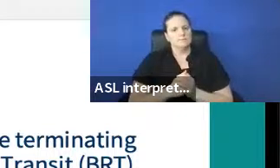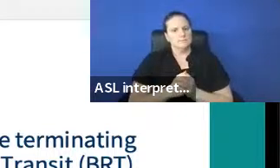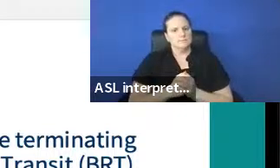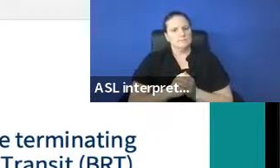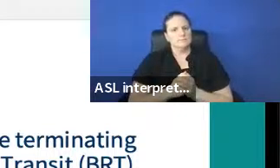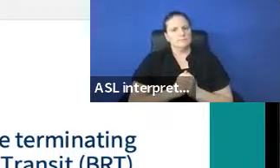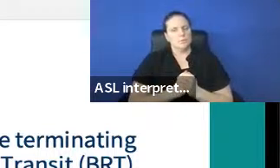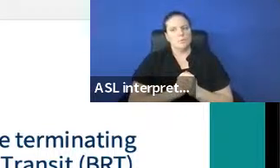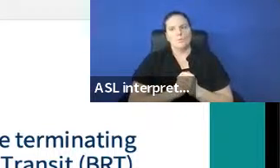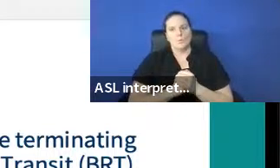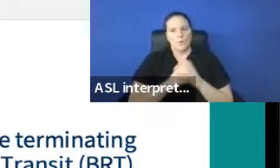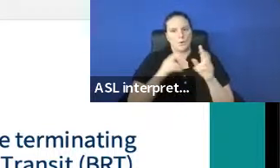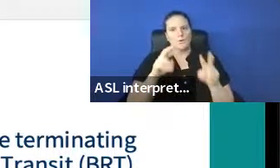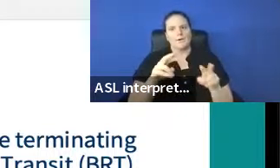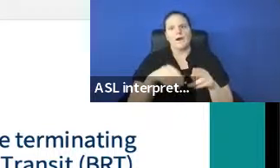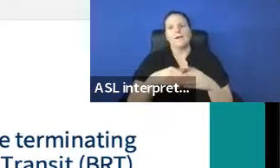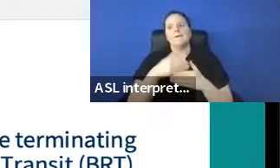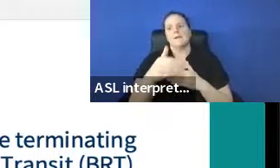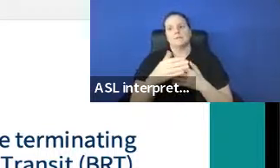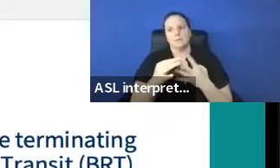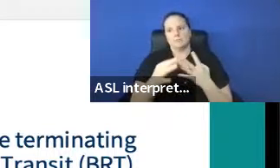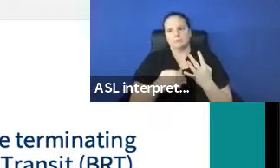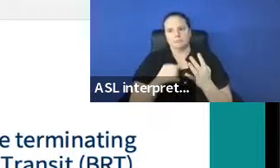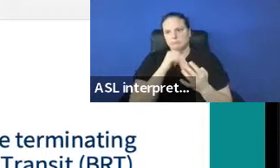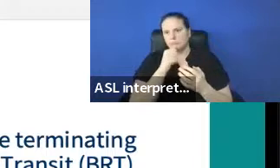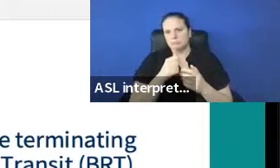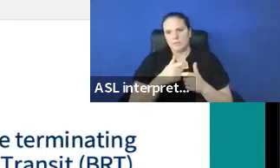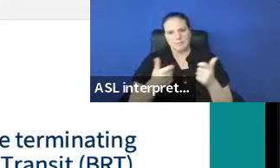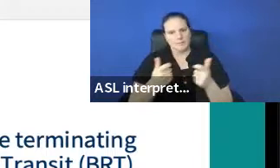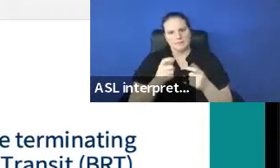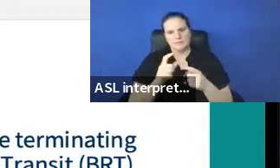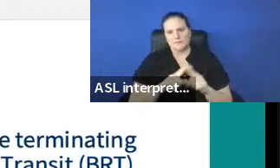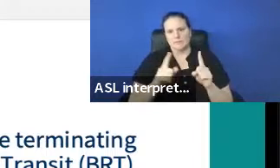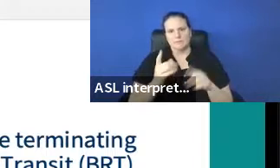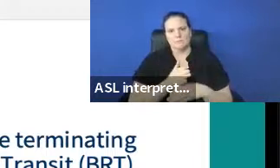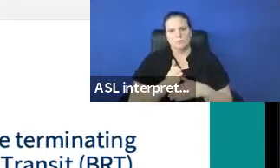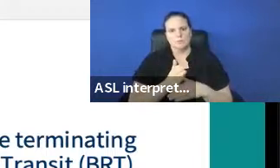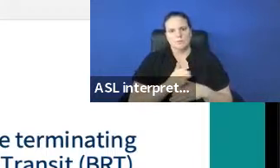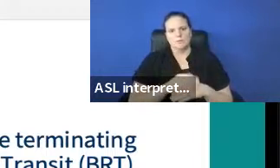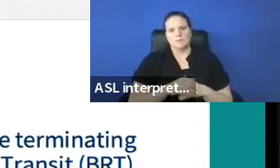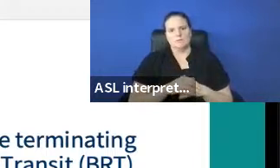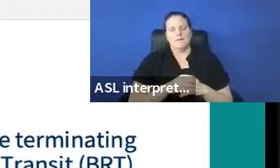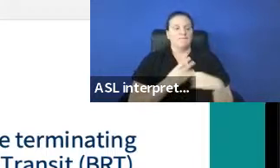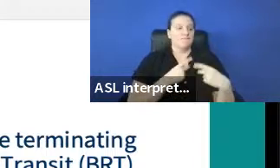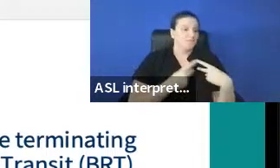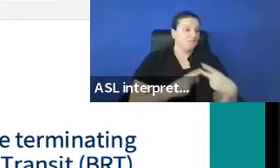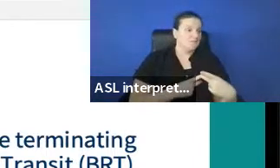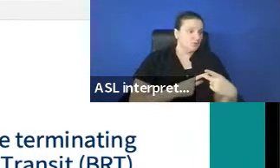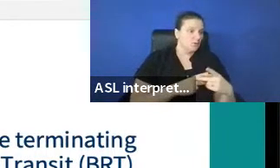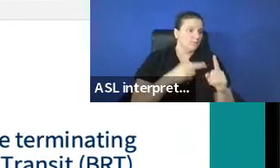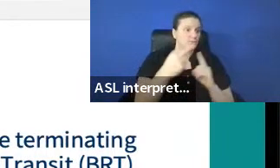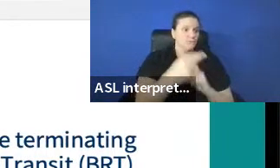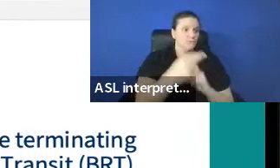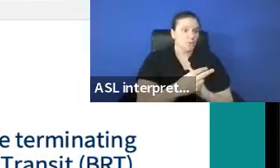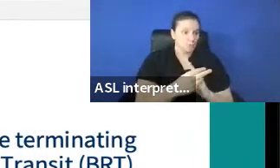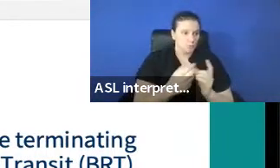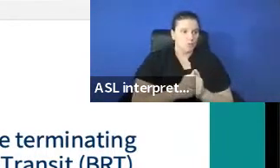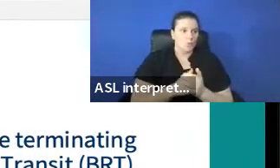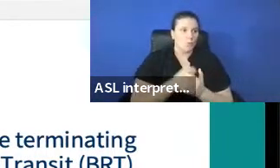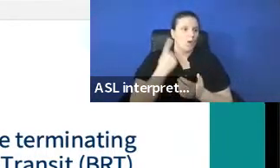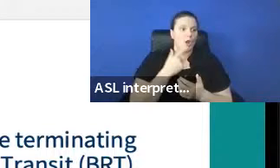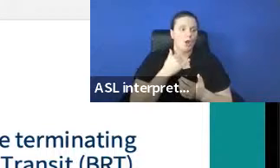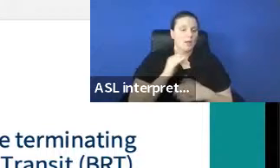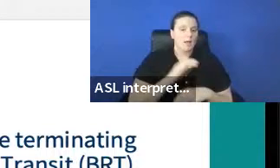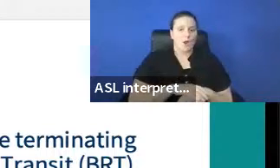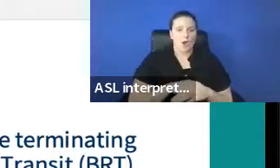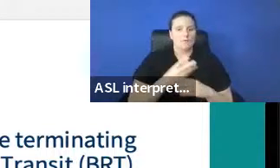we're looking at these next options, there's not a significant difference between whether, from a physical standpoint, what it looks like on the